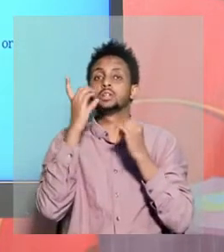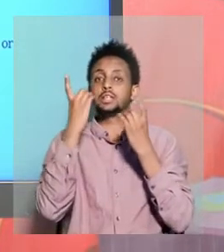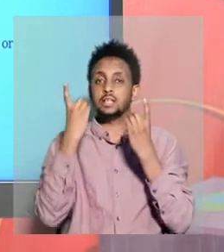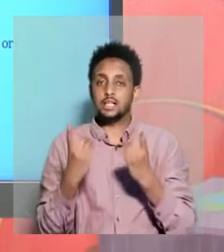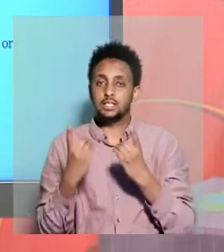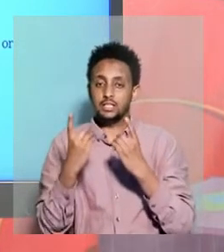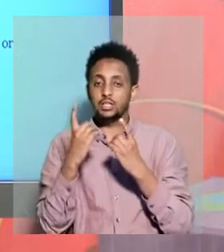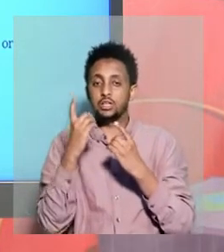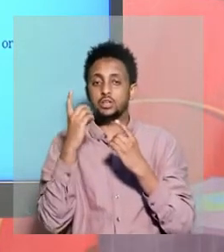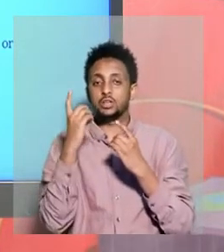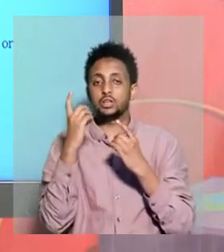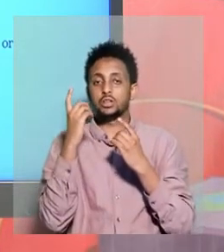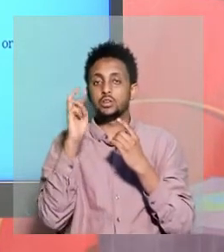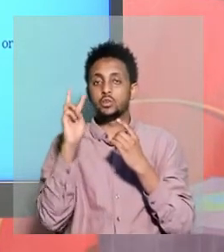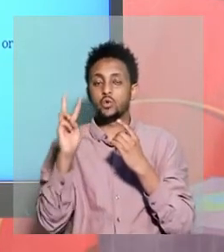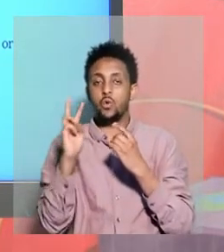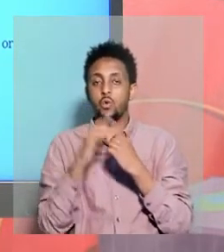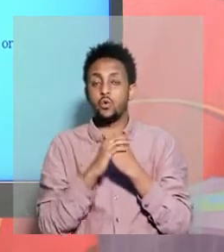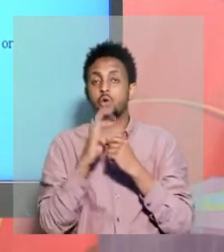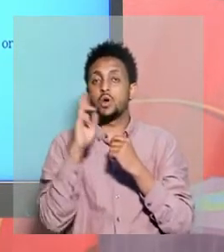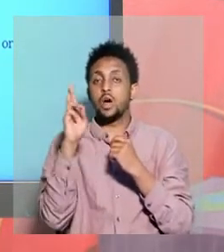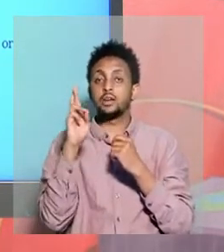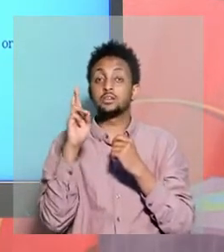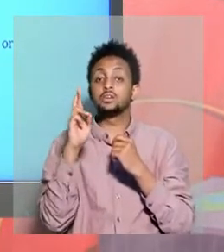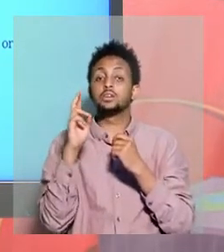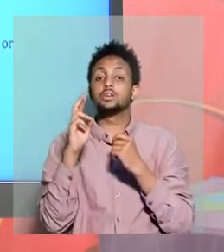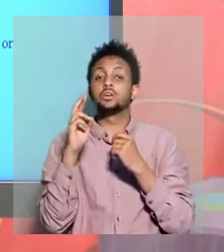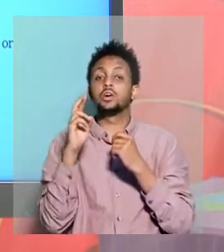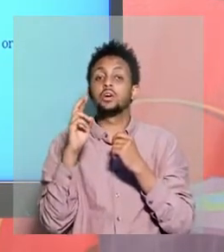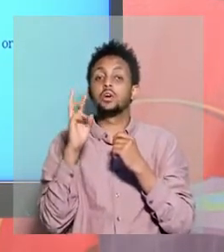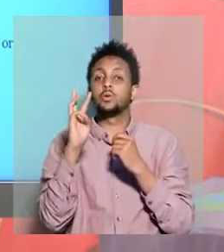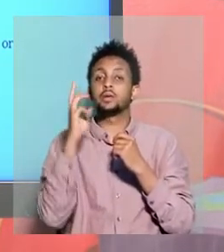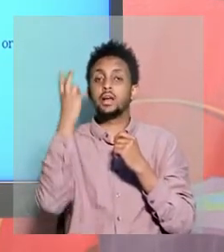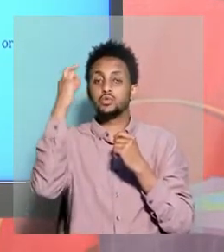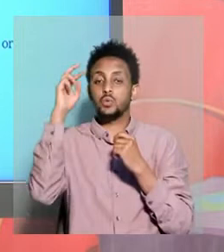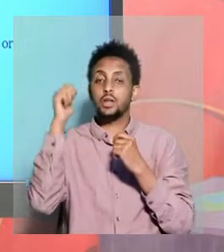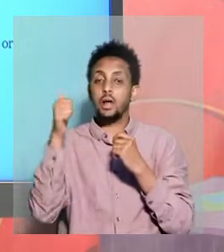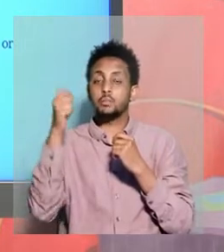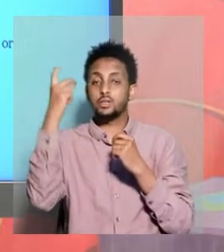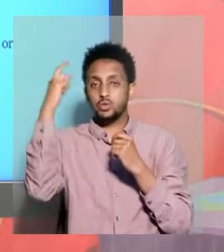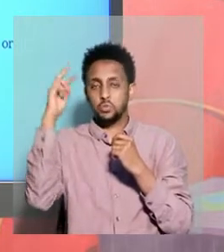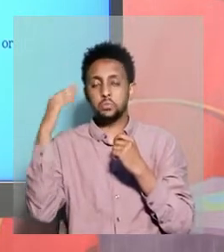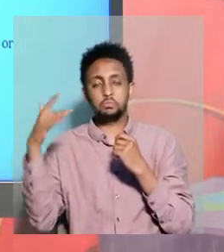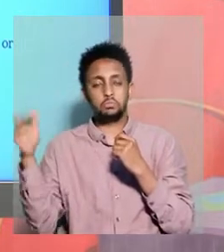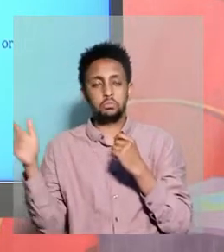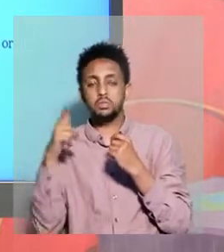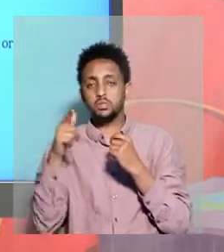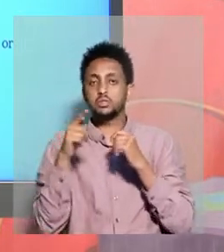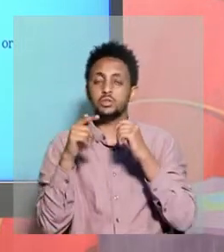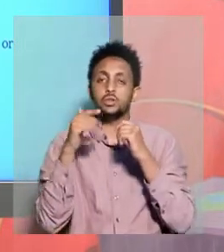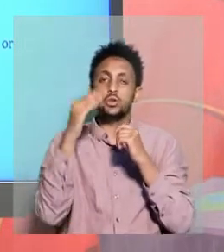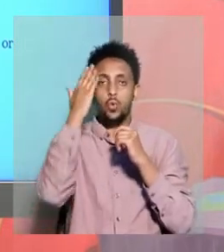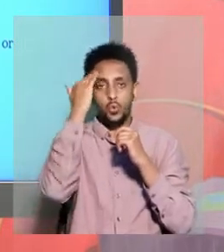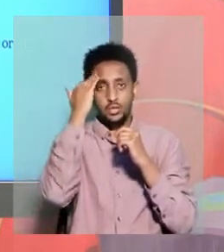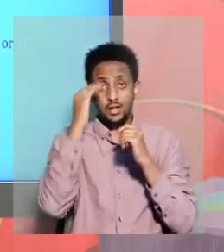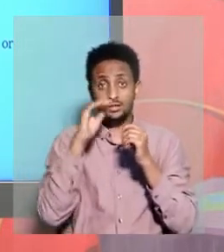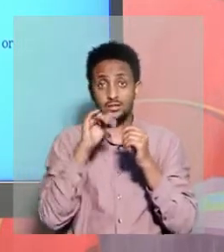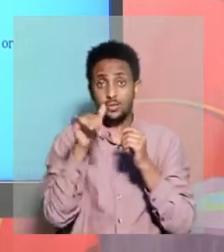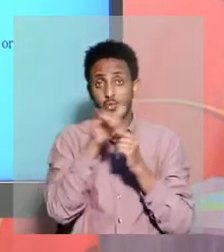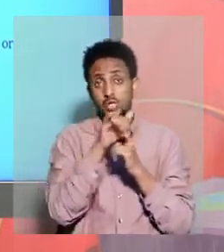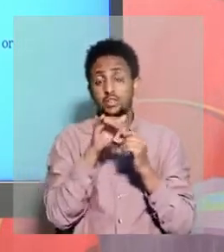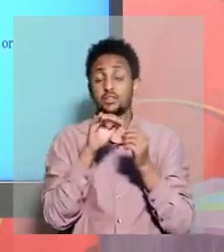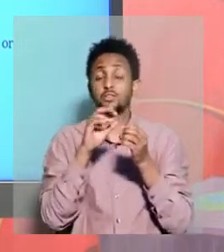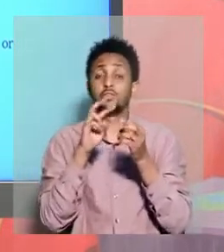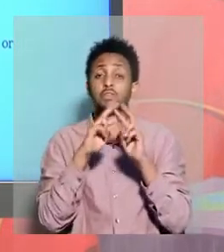rho. You can have the speed of a wave, omega squared, amplitude squared, and so on. These are the constant variables. The only thing